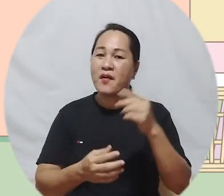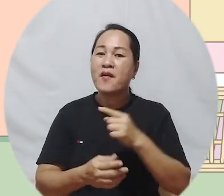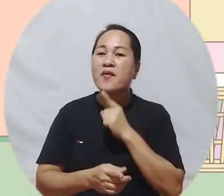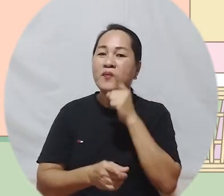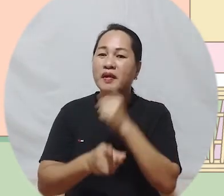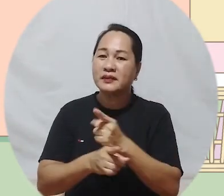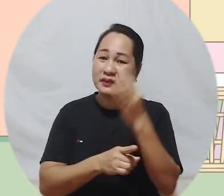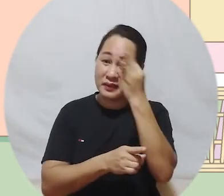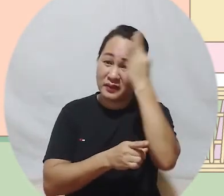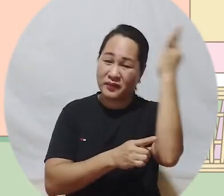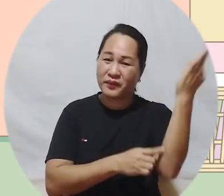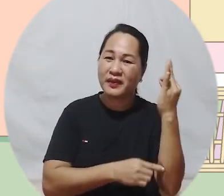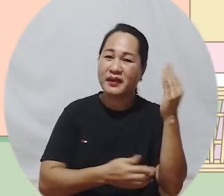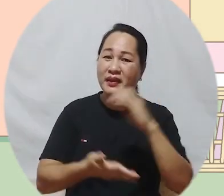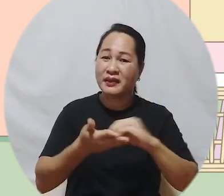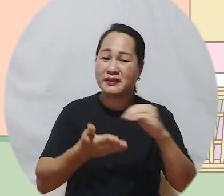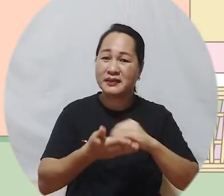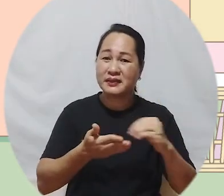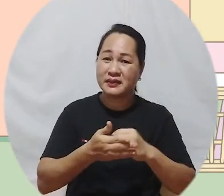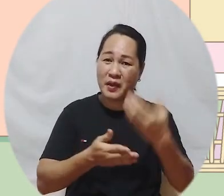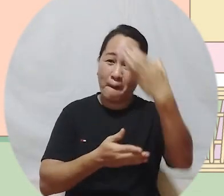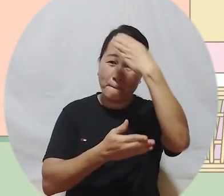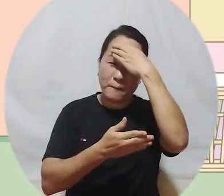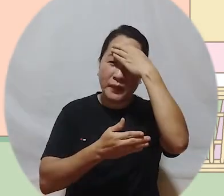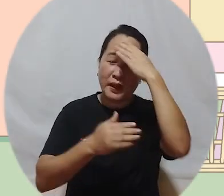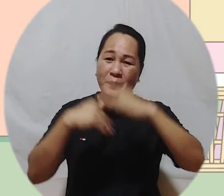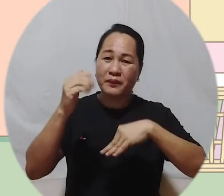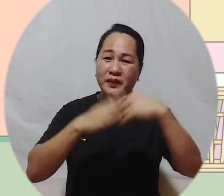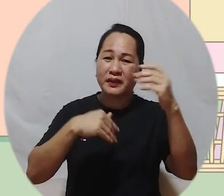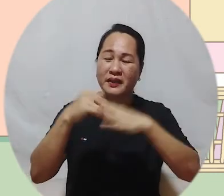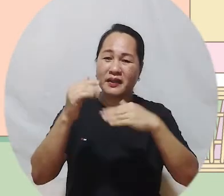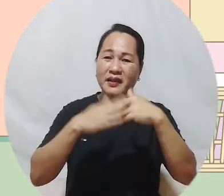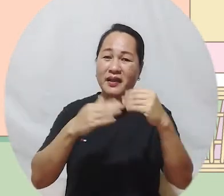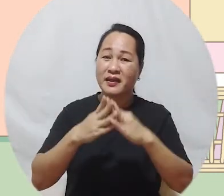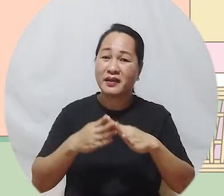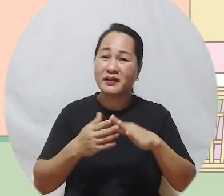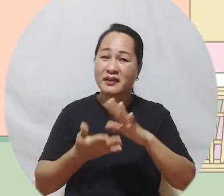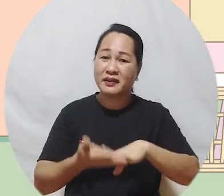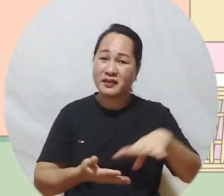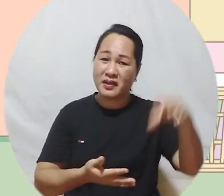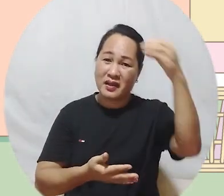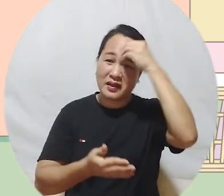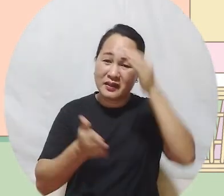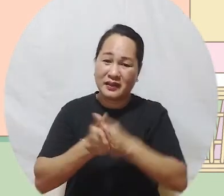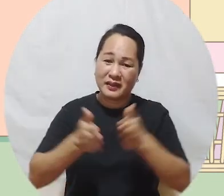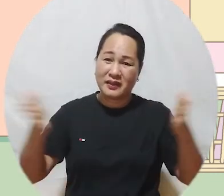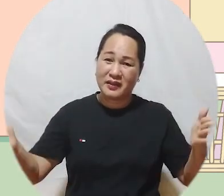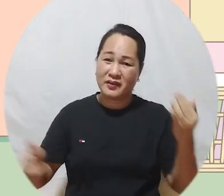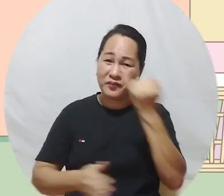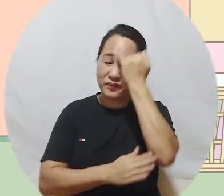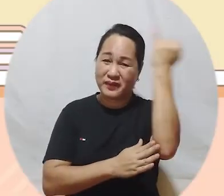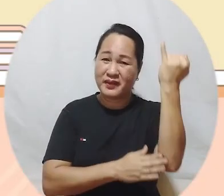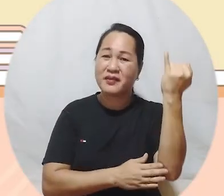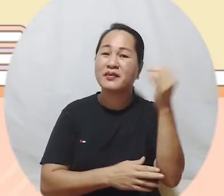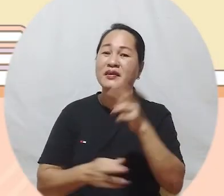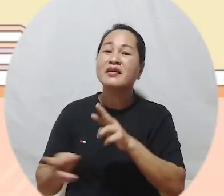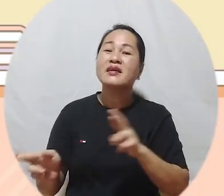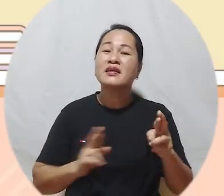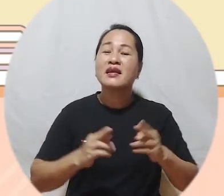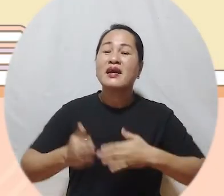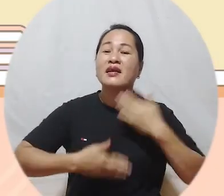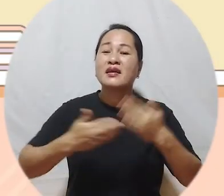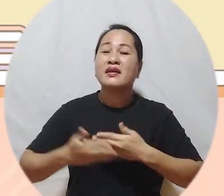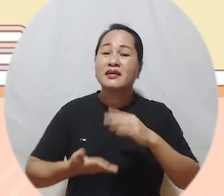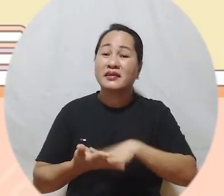stories exercises our minds by building on our existing knowledge and stretching our imagination. I am